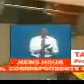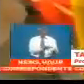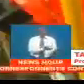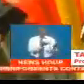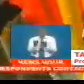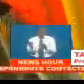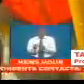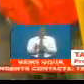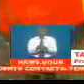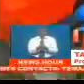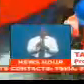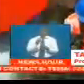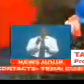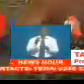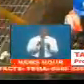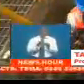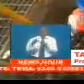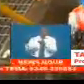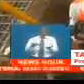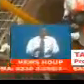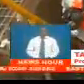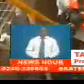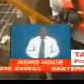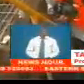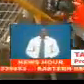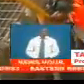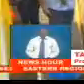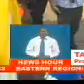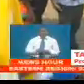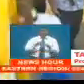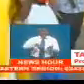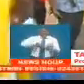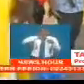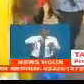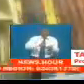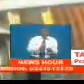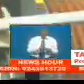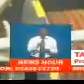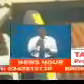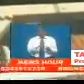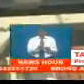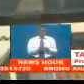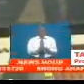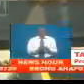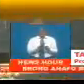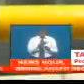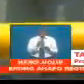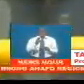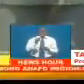clinker and wheat, among others. The dredging will also remove double handling of